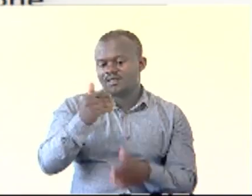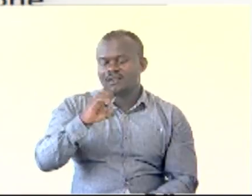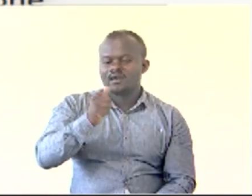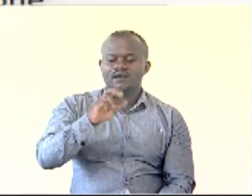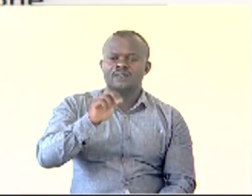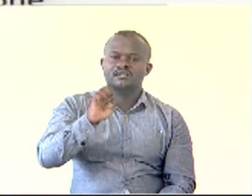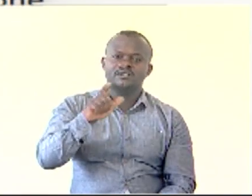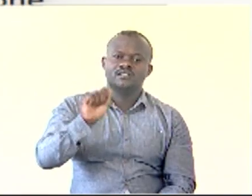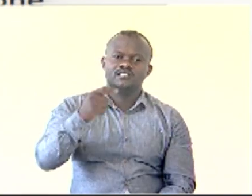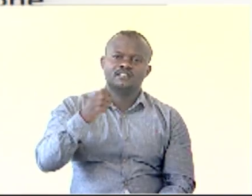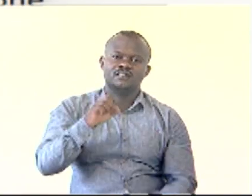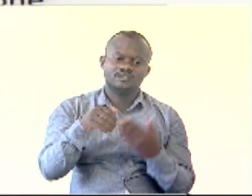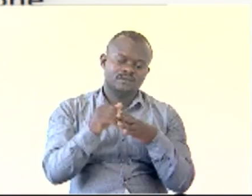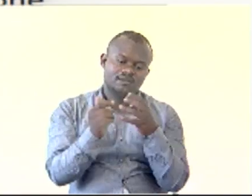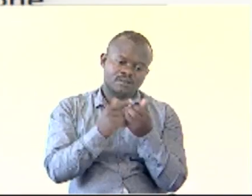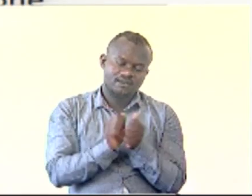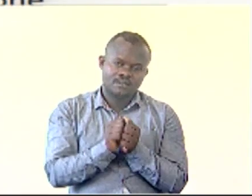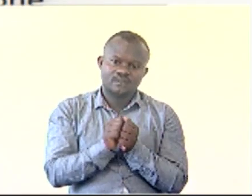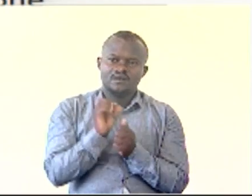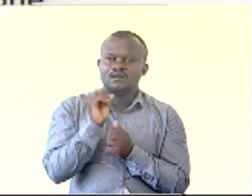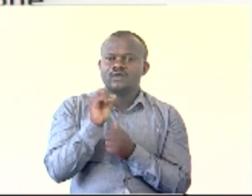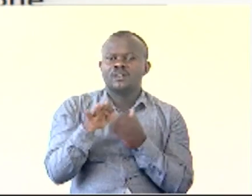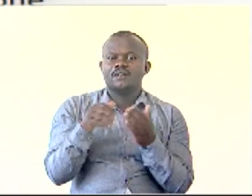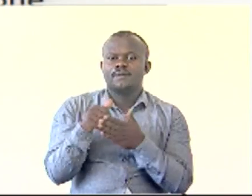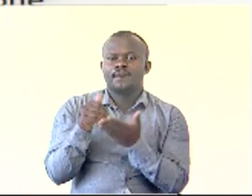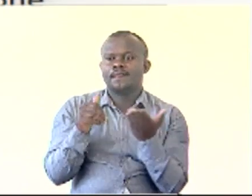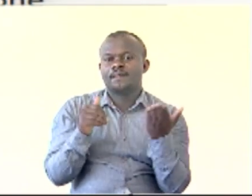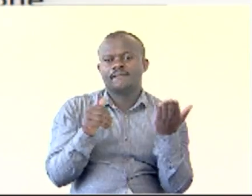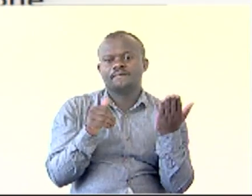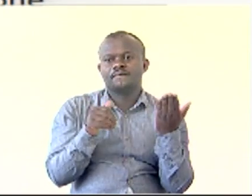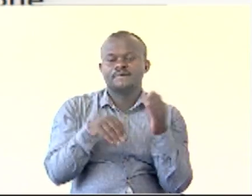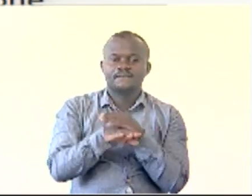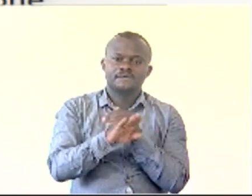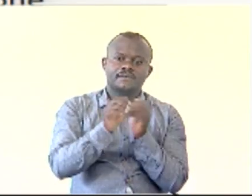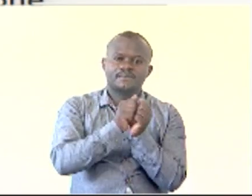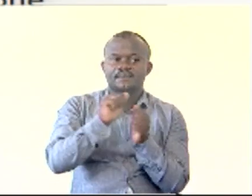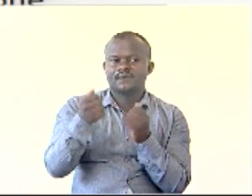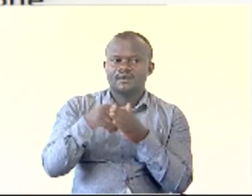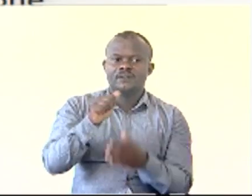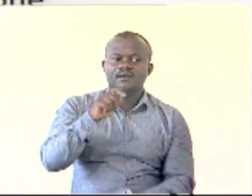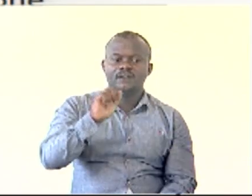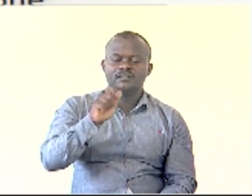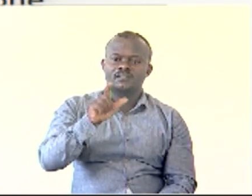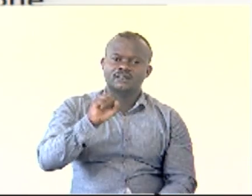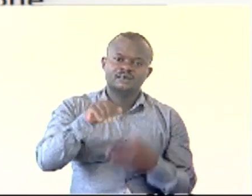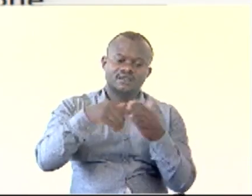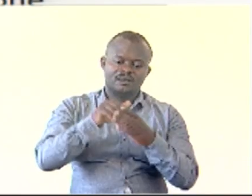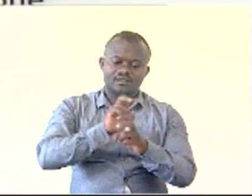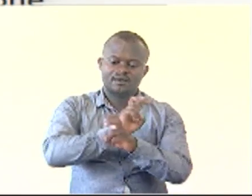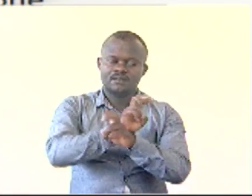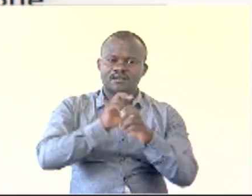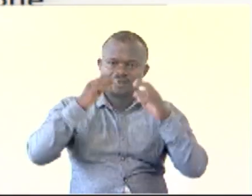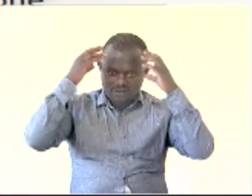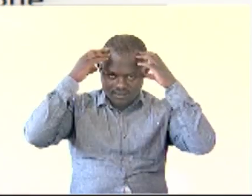Examples including articulations of the axis within the atlas and even articulation between the head